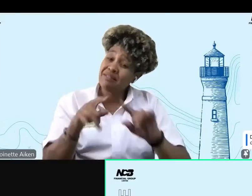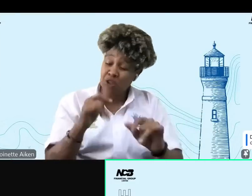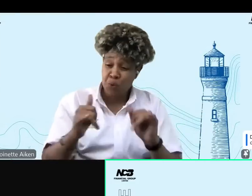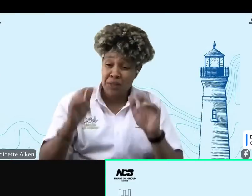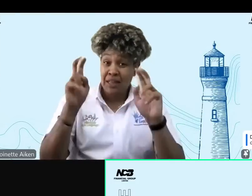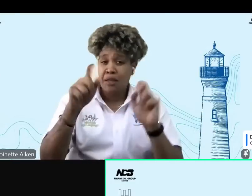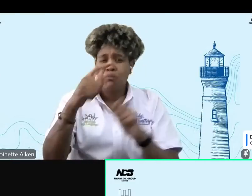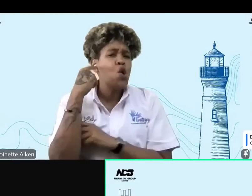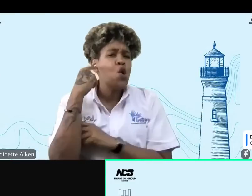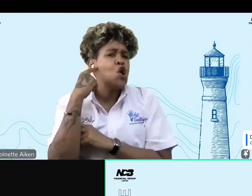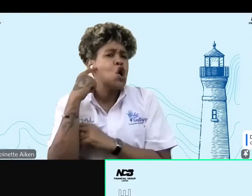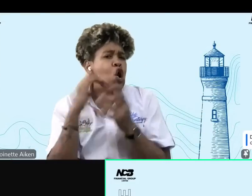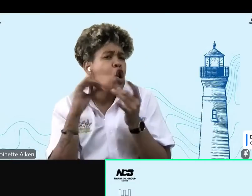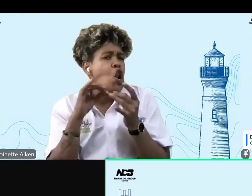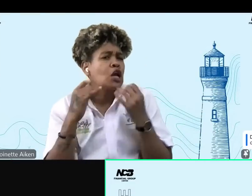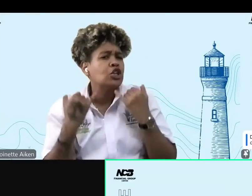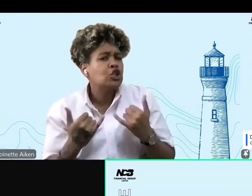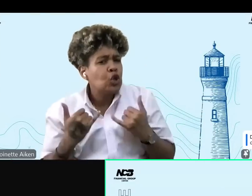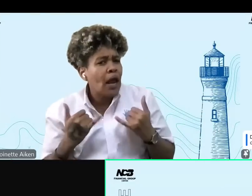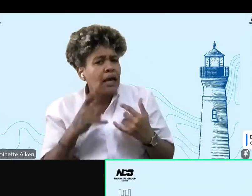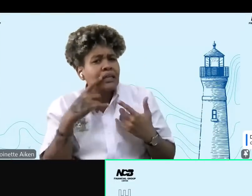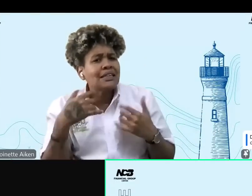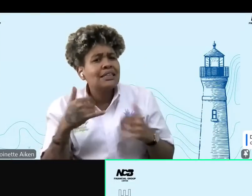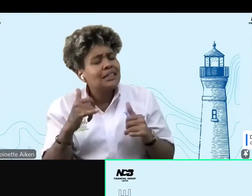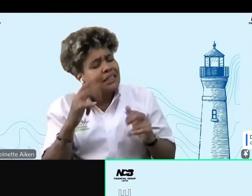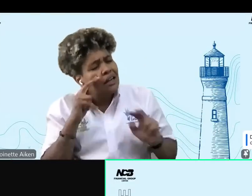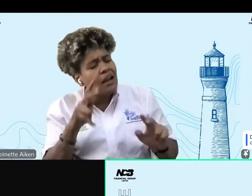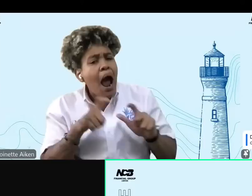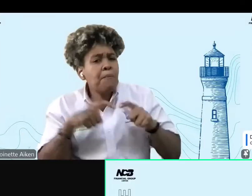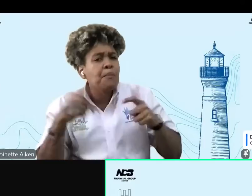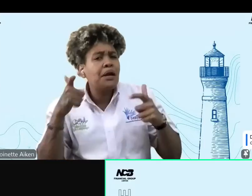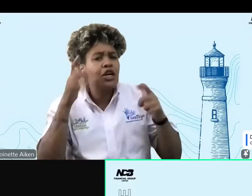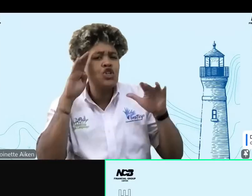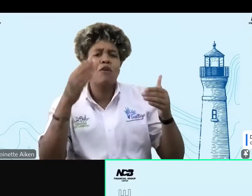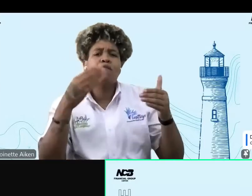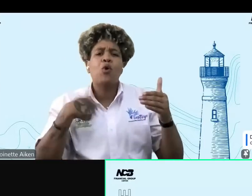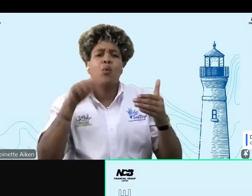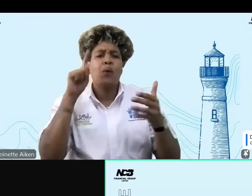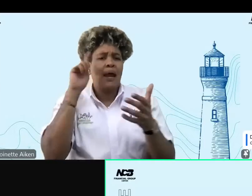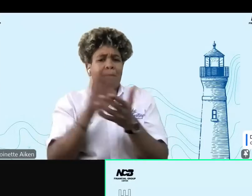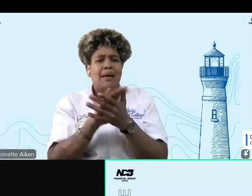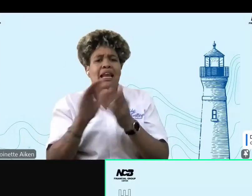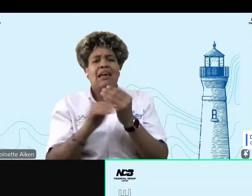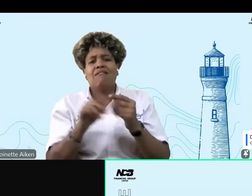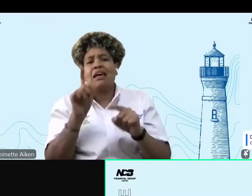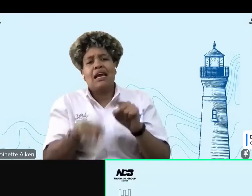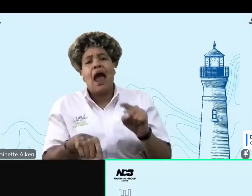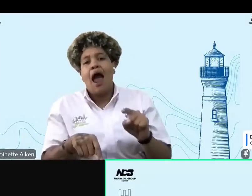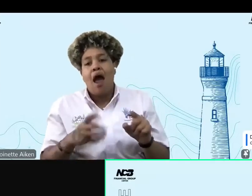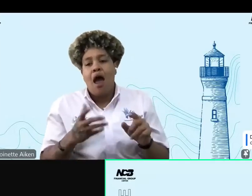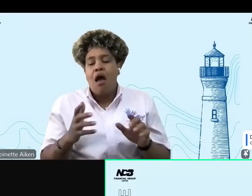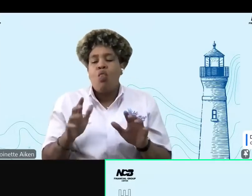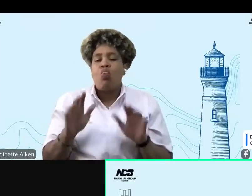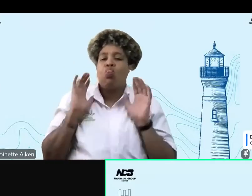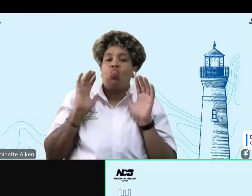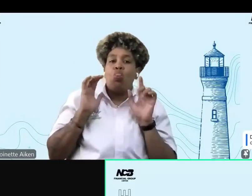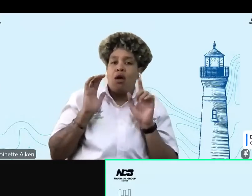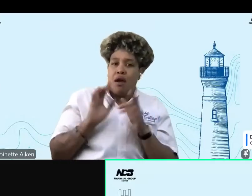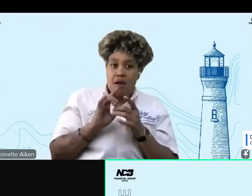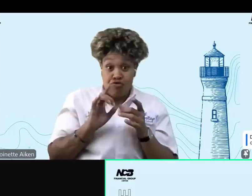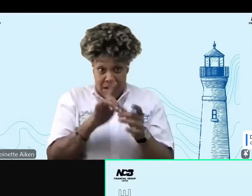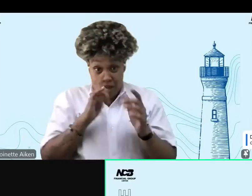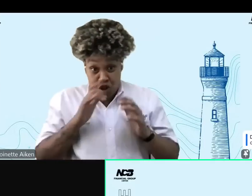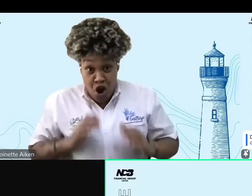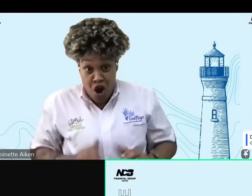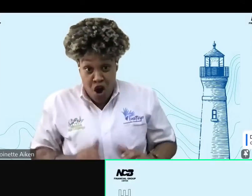you've heard us talk about here today, continues to be a major focus that we believe cannot wane. On the consumer side, we